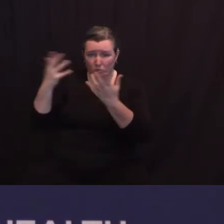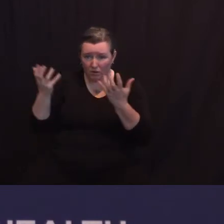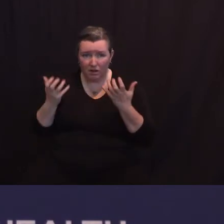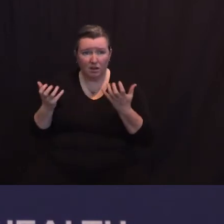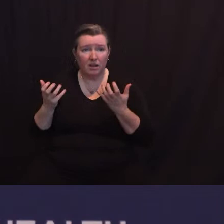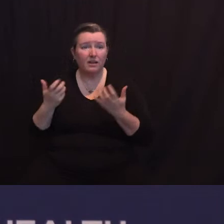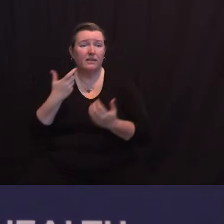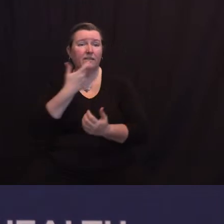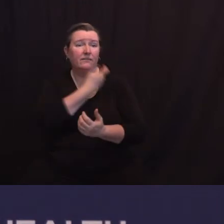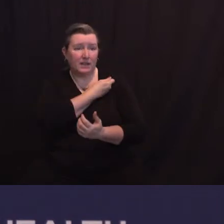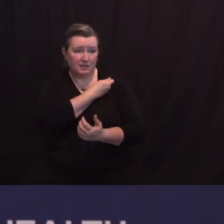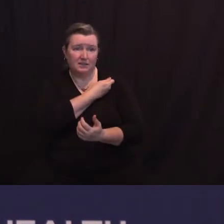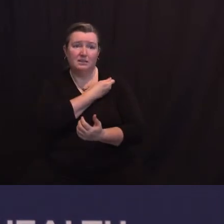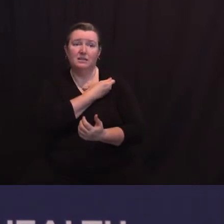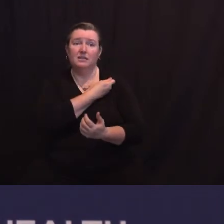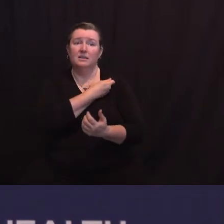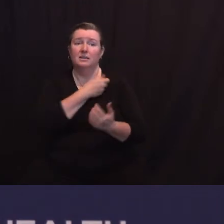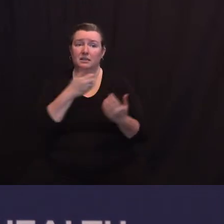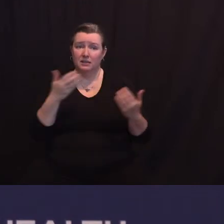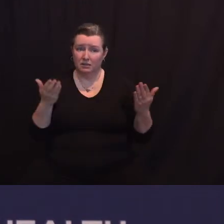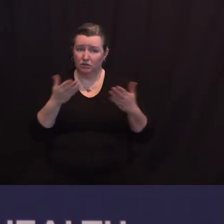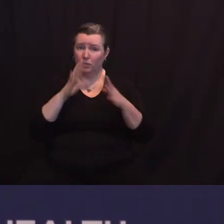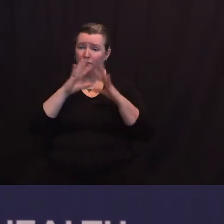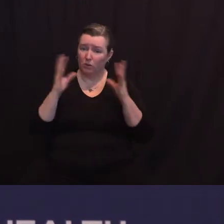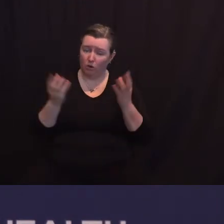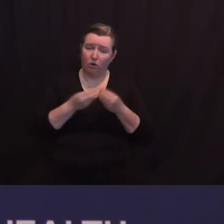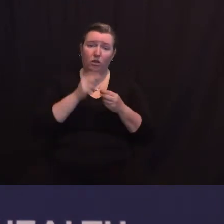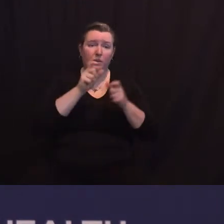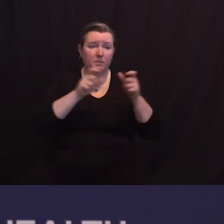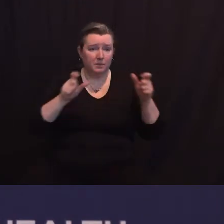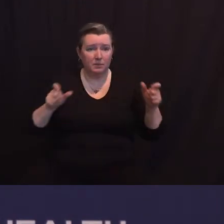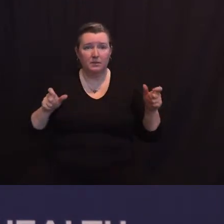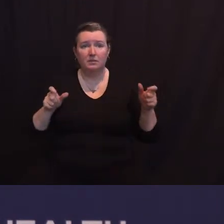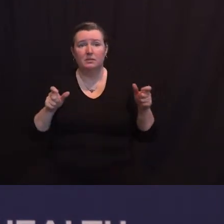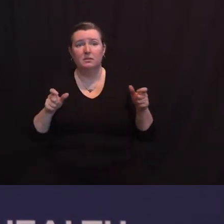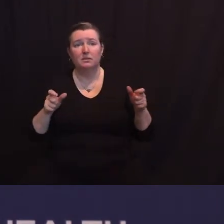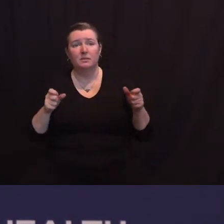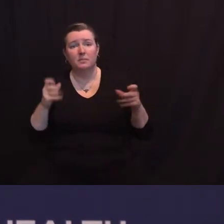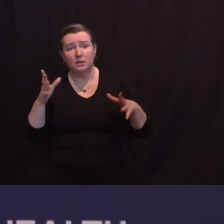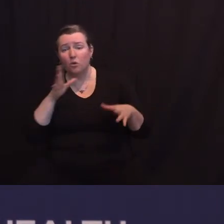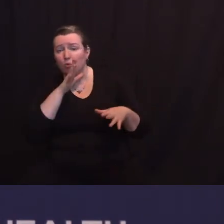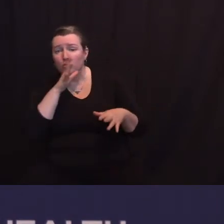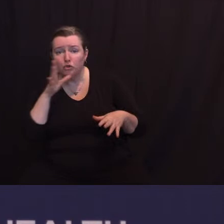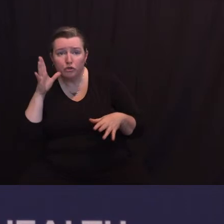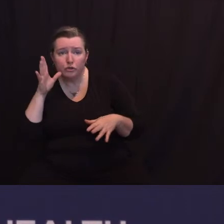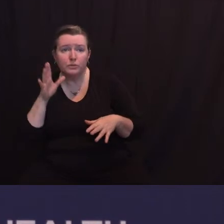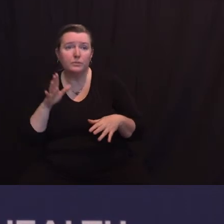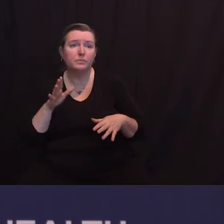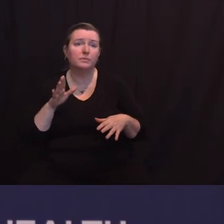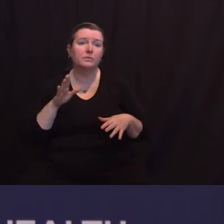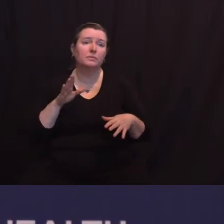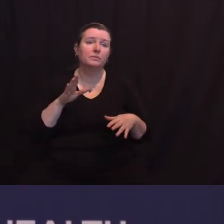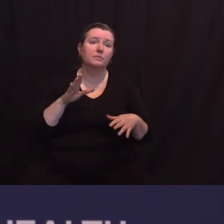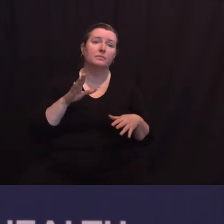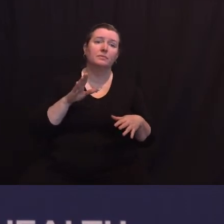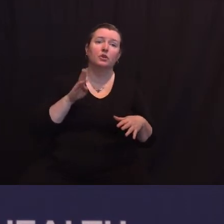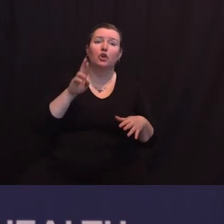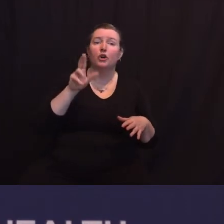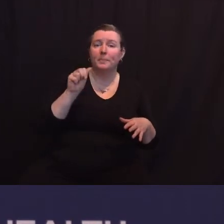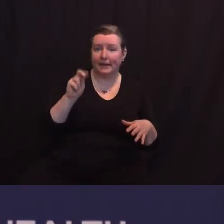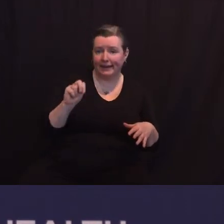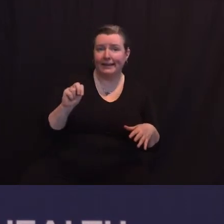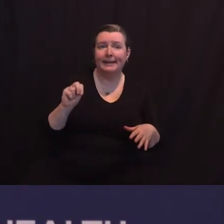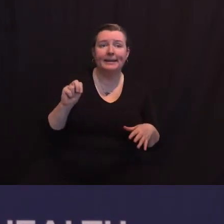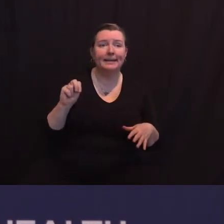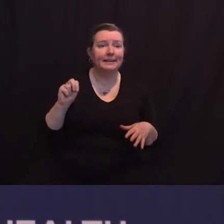inoculation rate is so low in urban minority communities? Can you provide the number of vaccine doses you expect to receive over the next 4 weeks